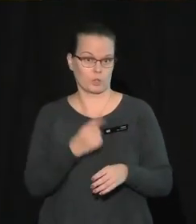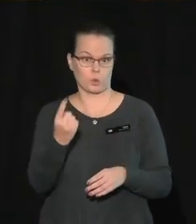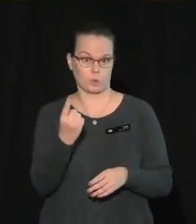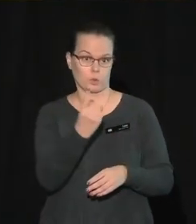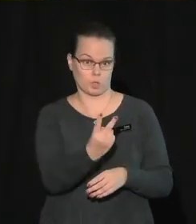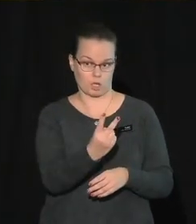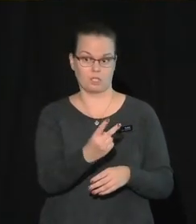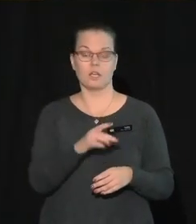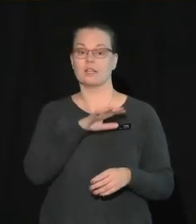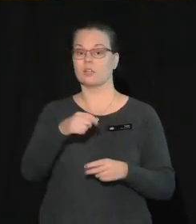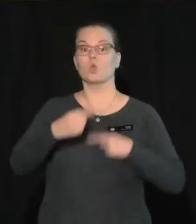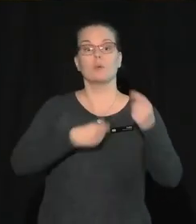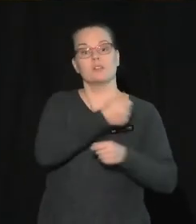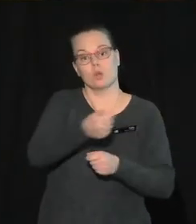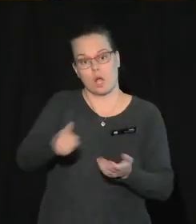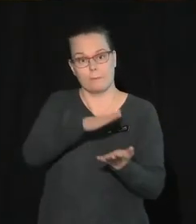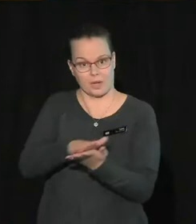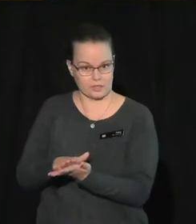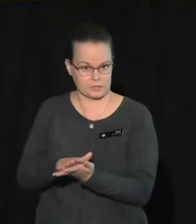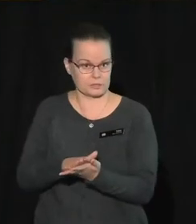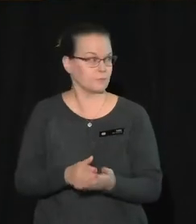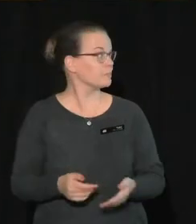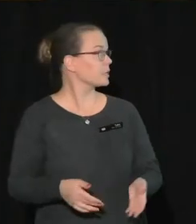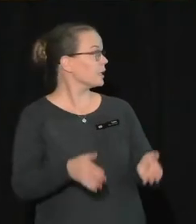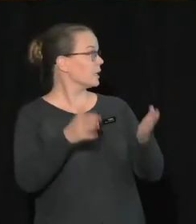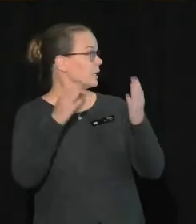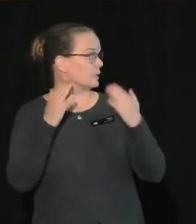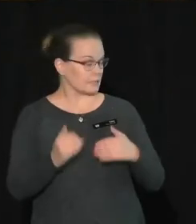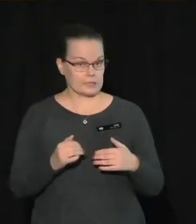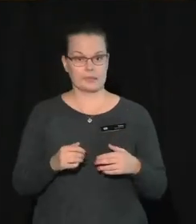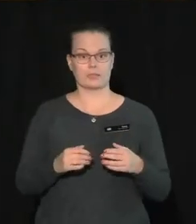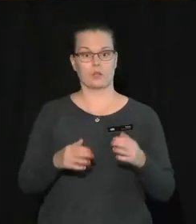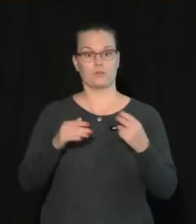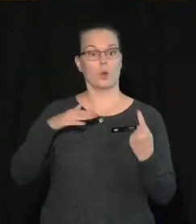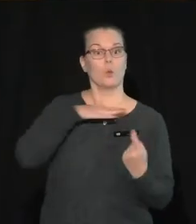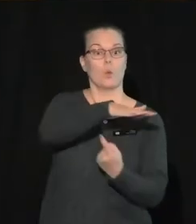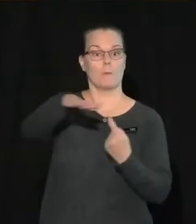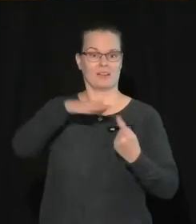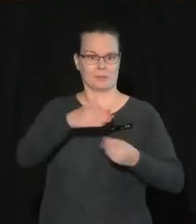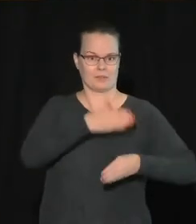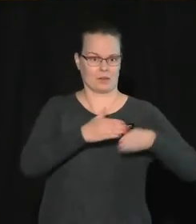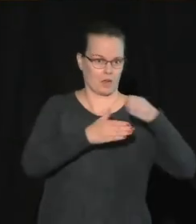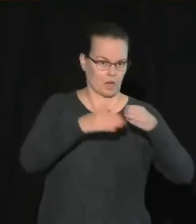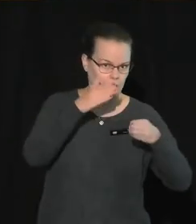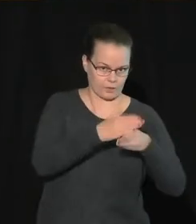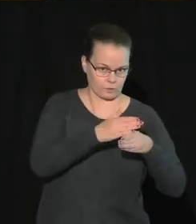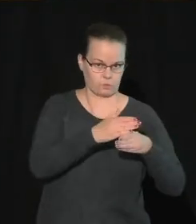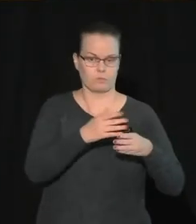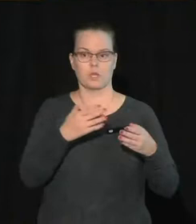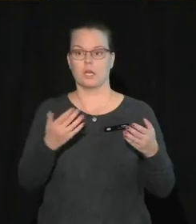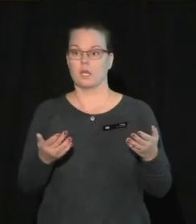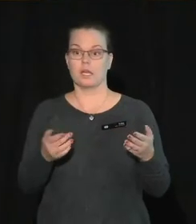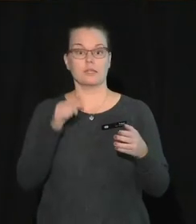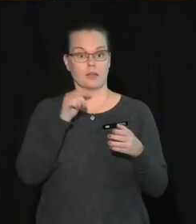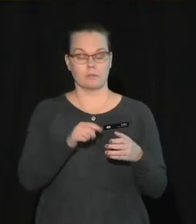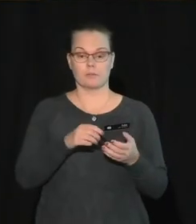built environment. There, the idea is that member states may decide to